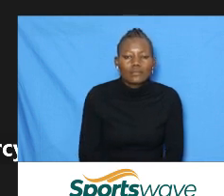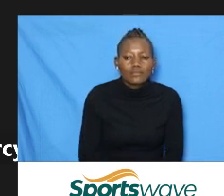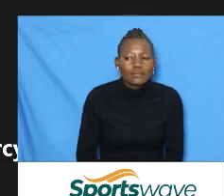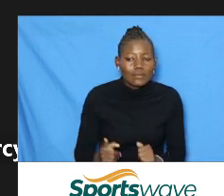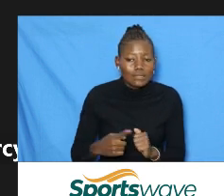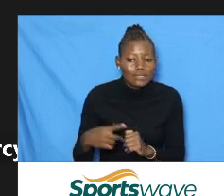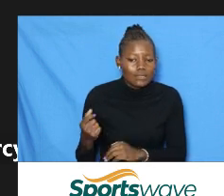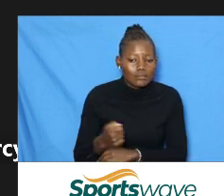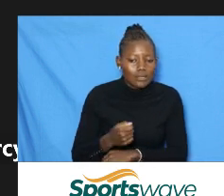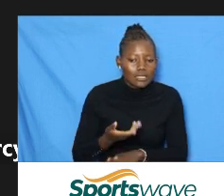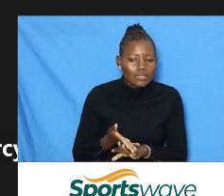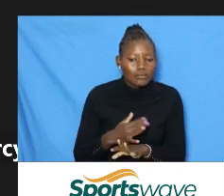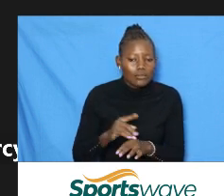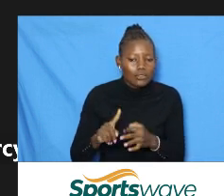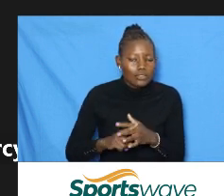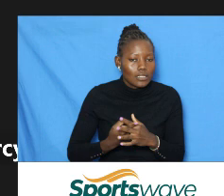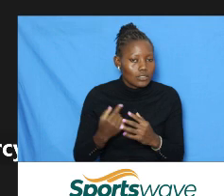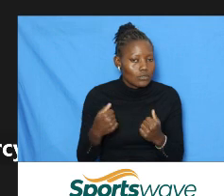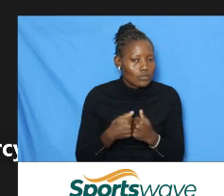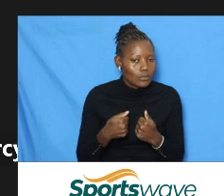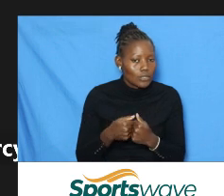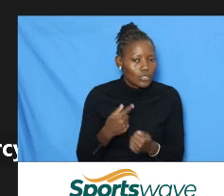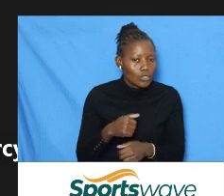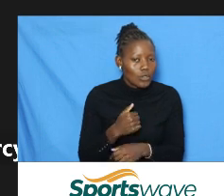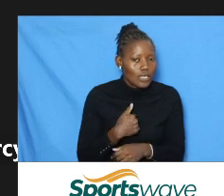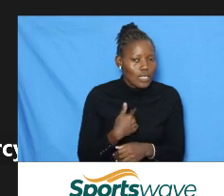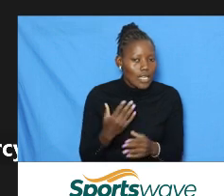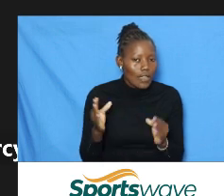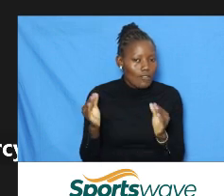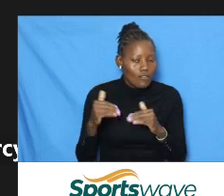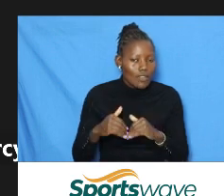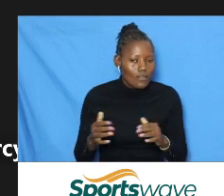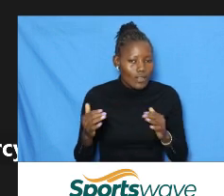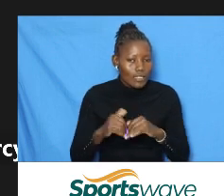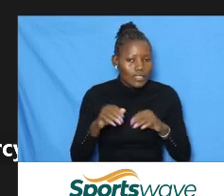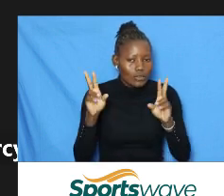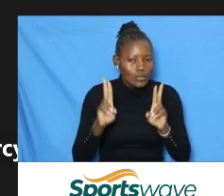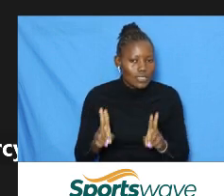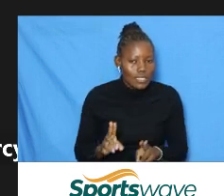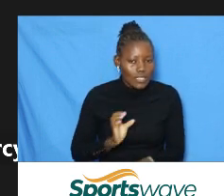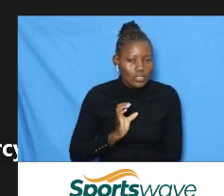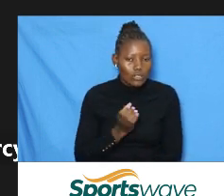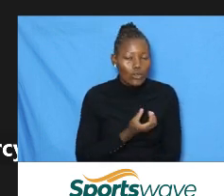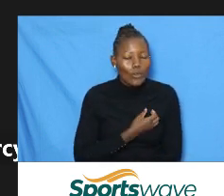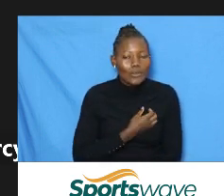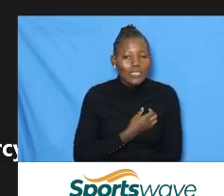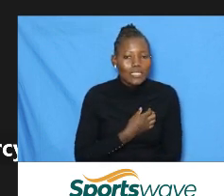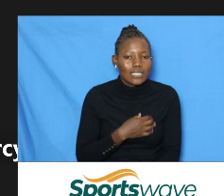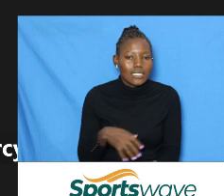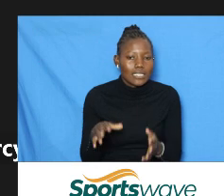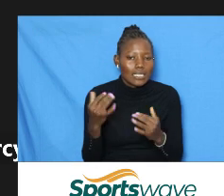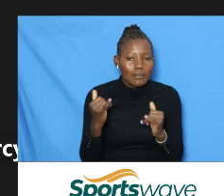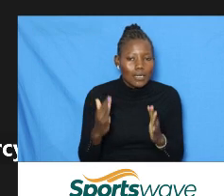6 months before the start of the games, we're going to have seminars with the International Olympic Committee, athletes, coaches,